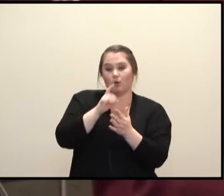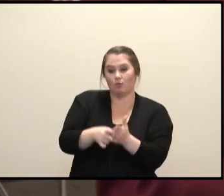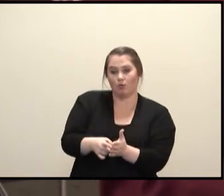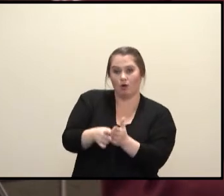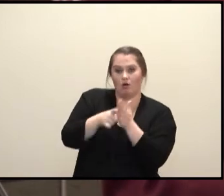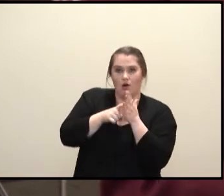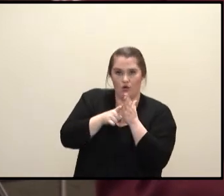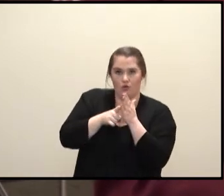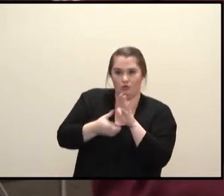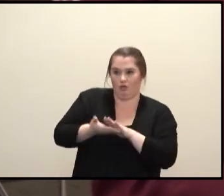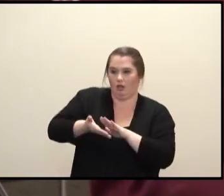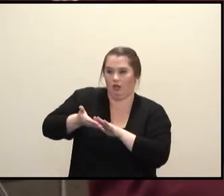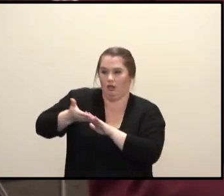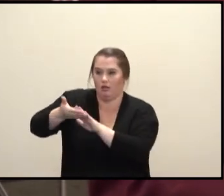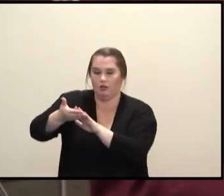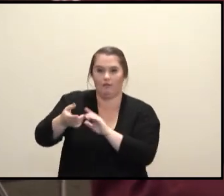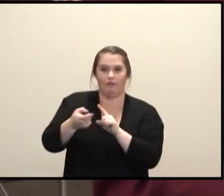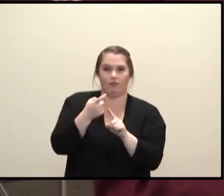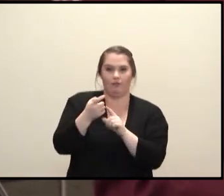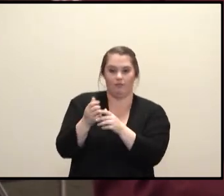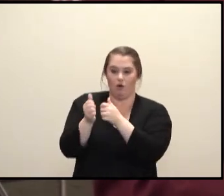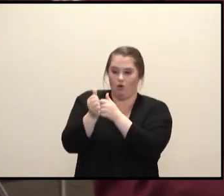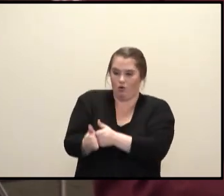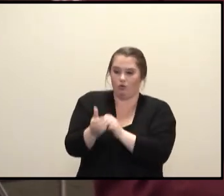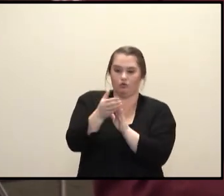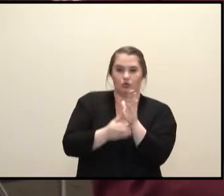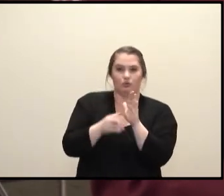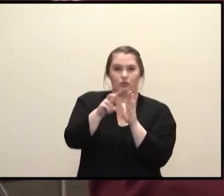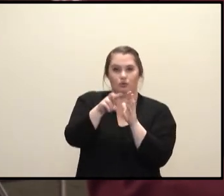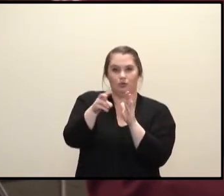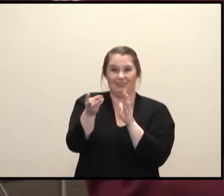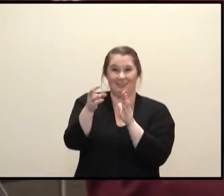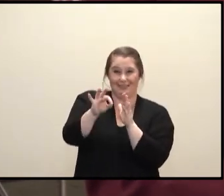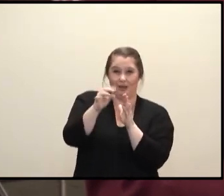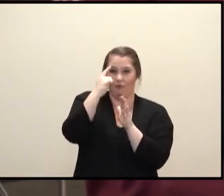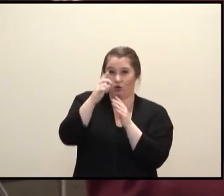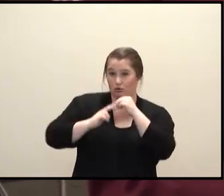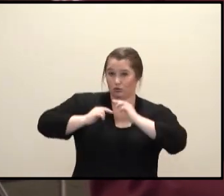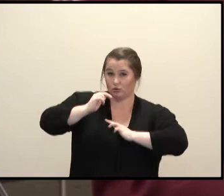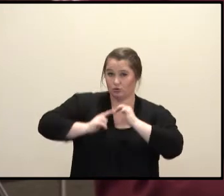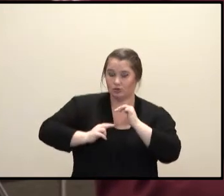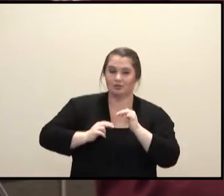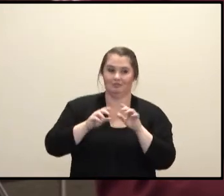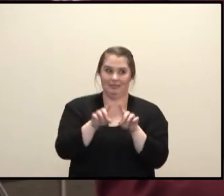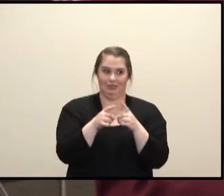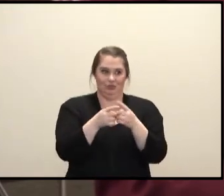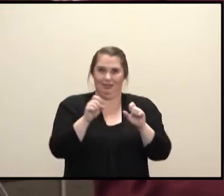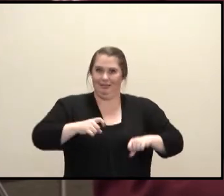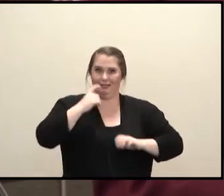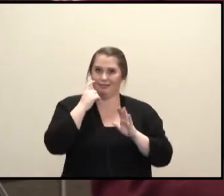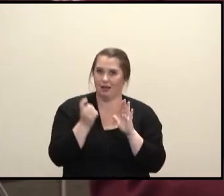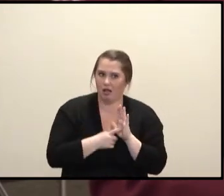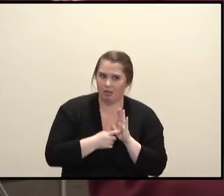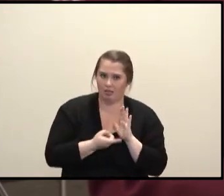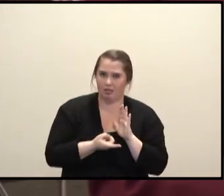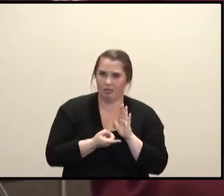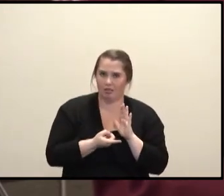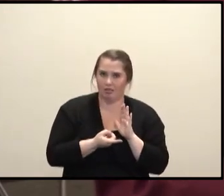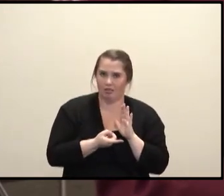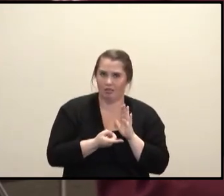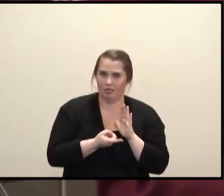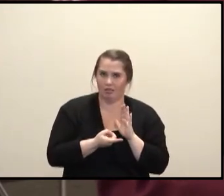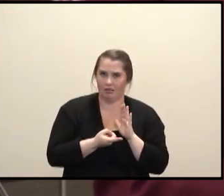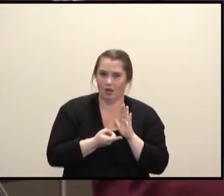required to operate under 2269 for a construction project, that's not something the district can tell everybody